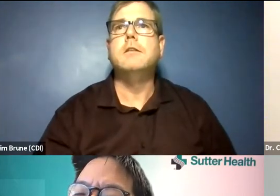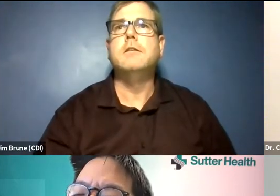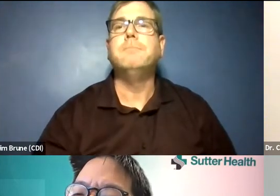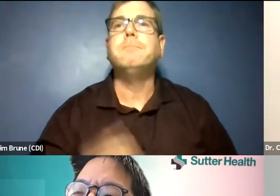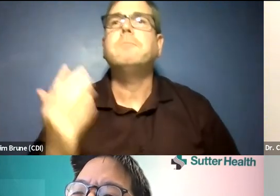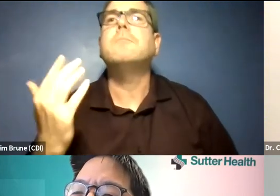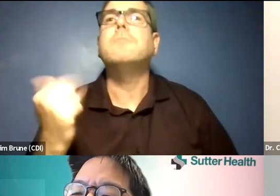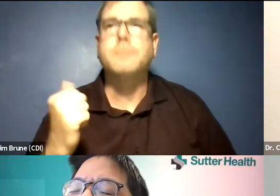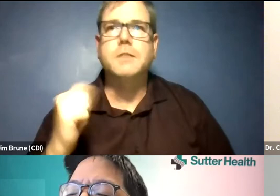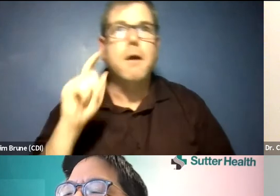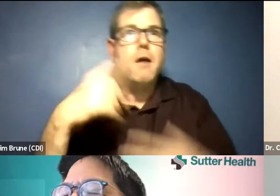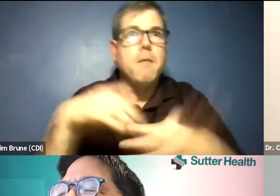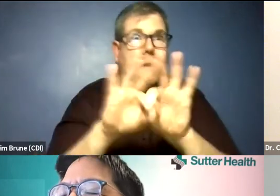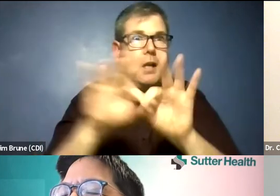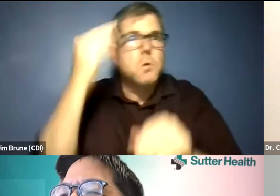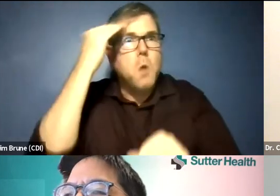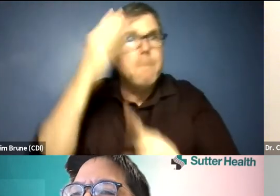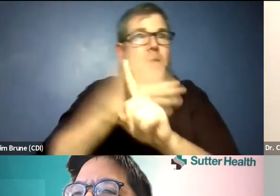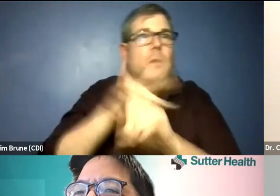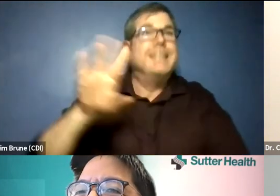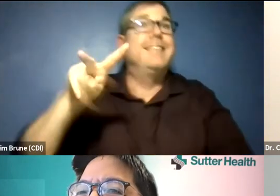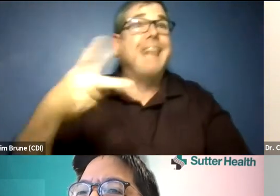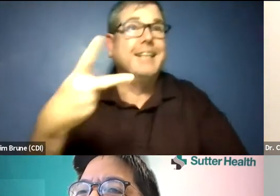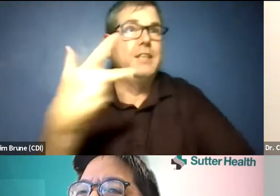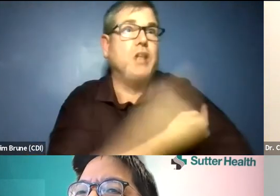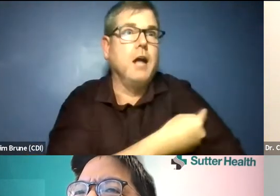you know, and you will know when you go in and get it.